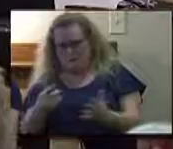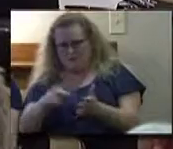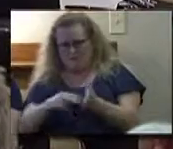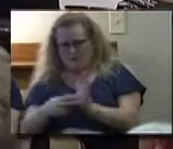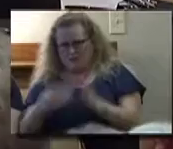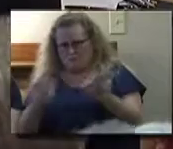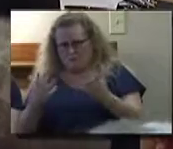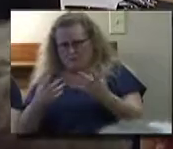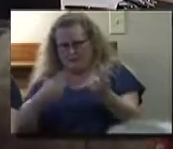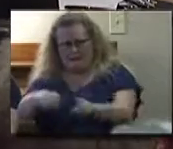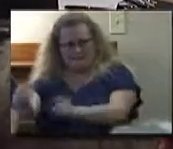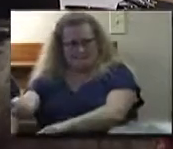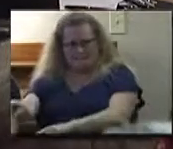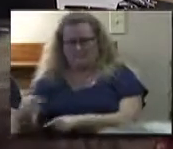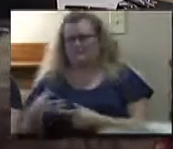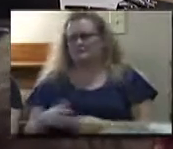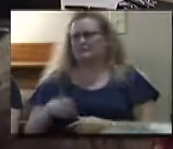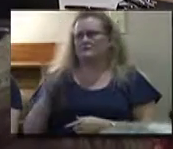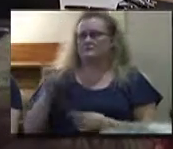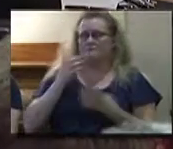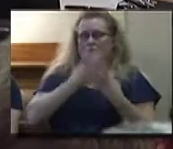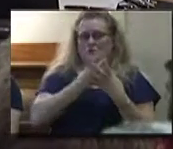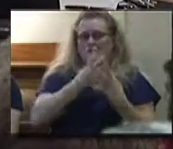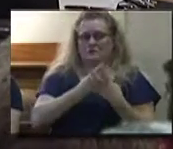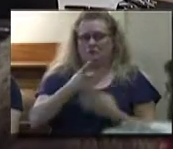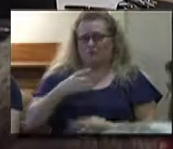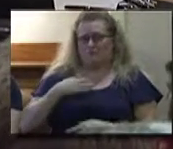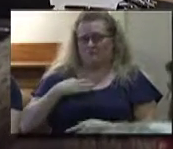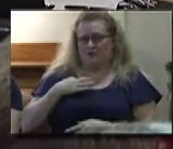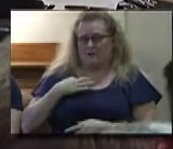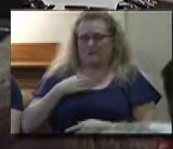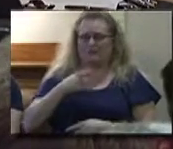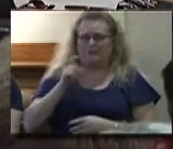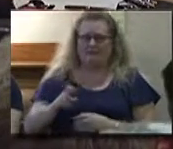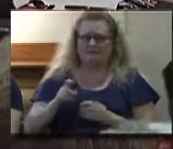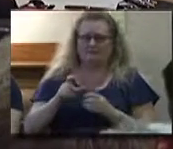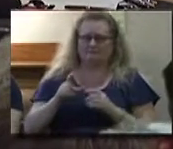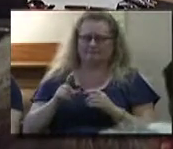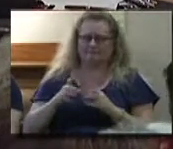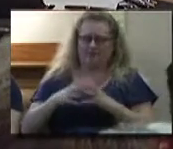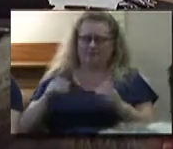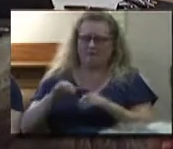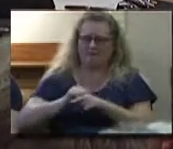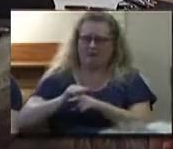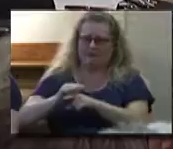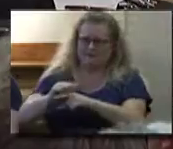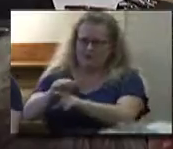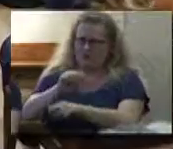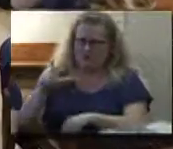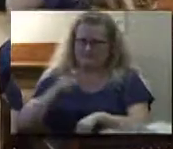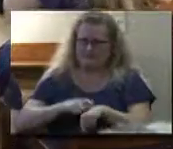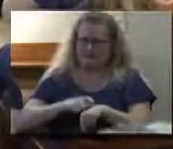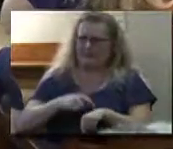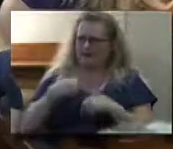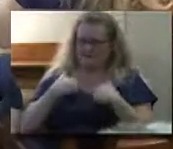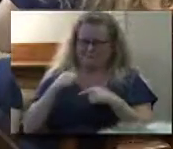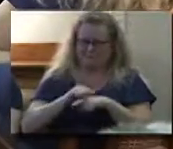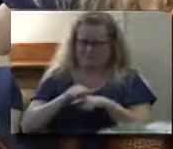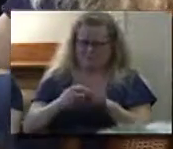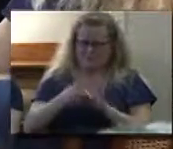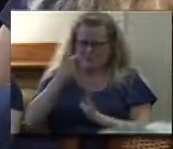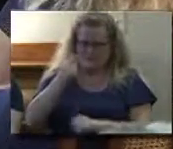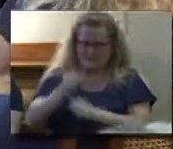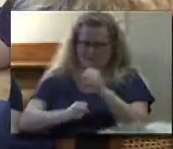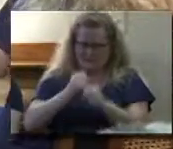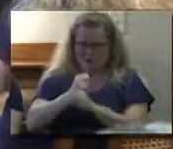what the prisons, when you're a volunteer, you have to go through a lot of training all the time. I get trained twice a year,